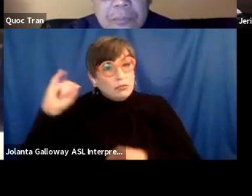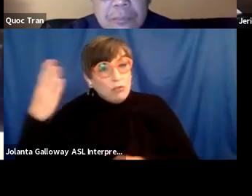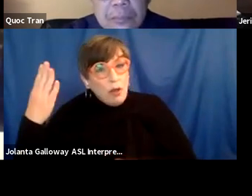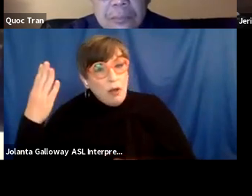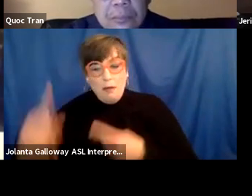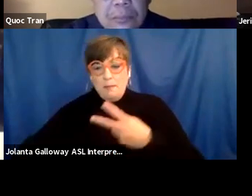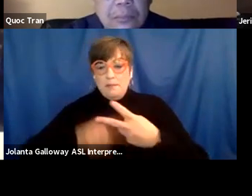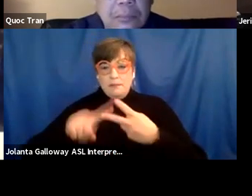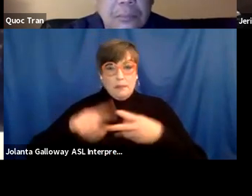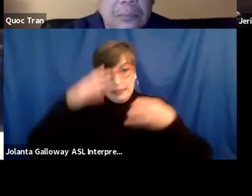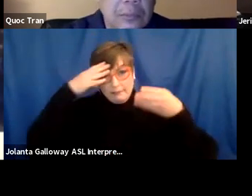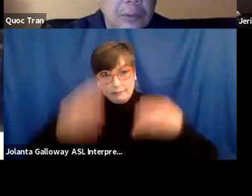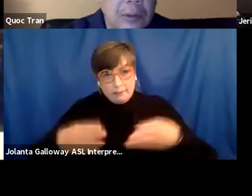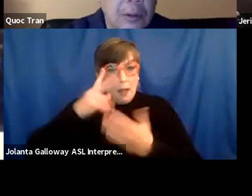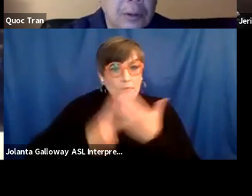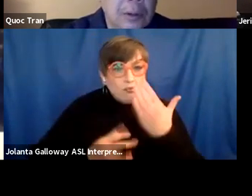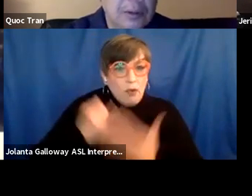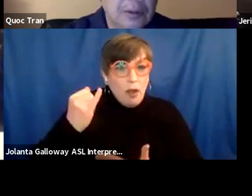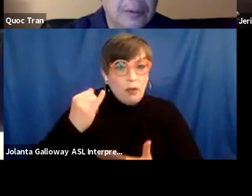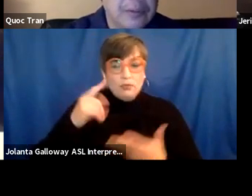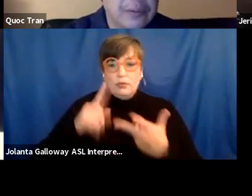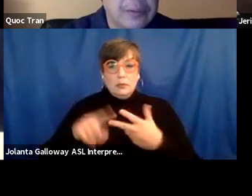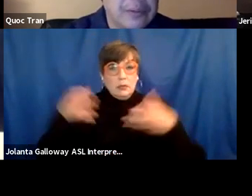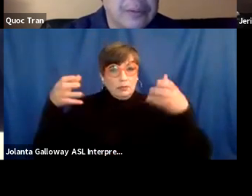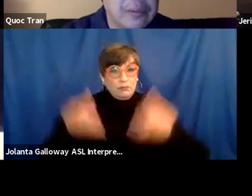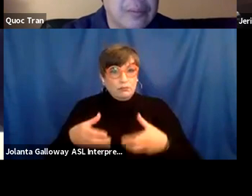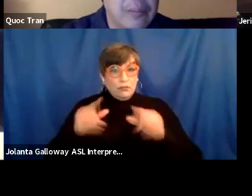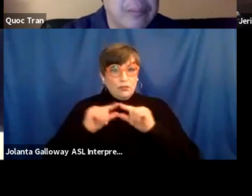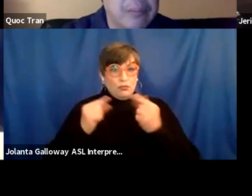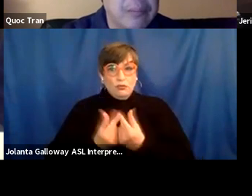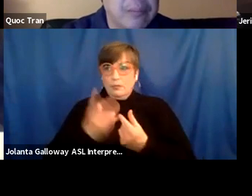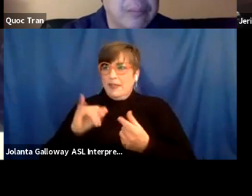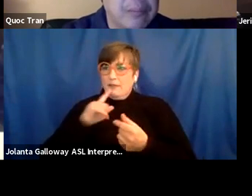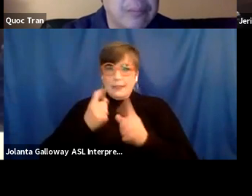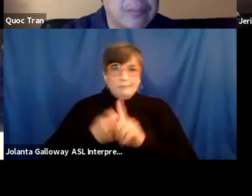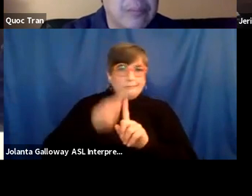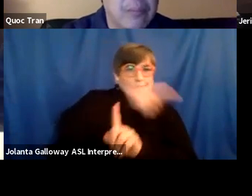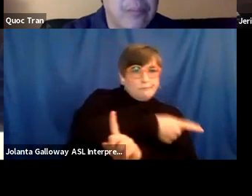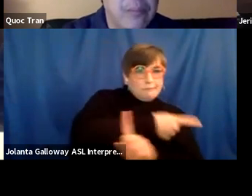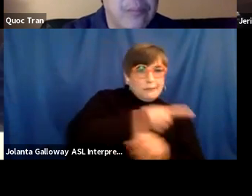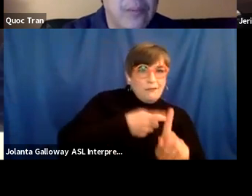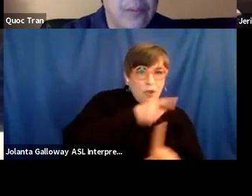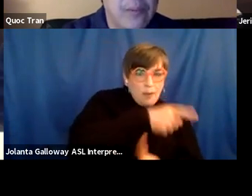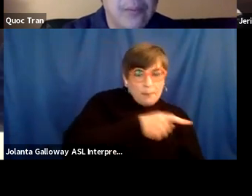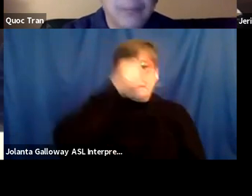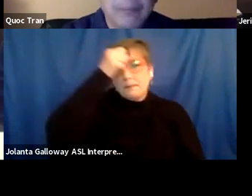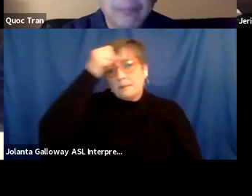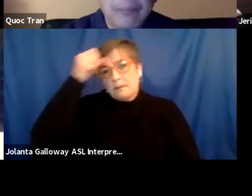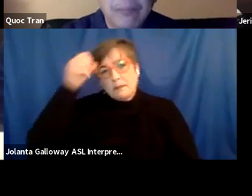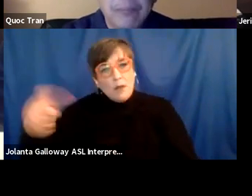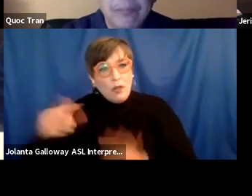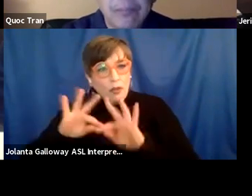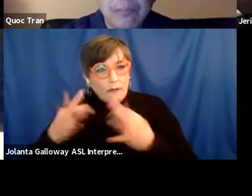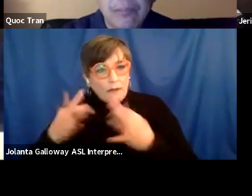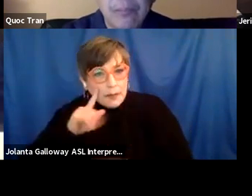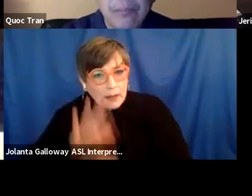working projects, students working in groups that don't necessarily tie to this, other family commitments. But